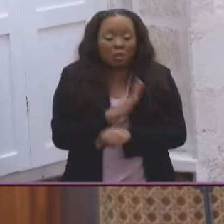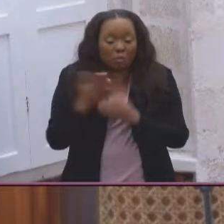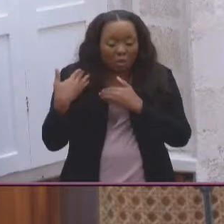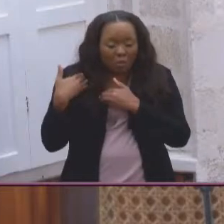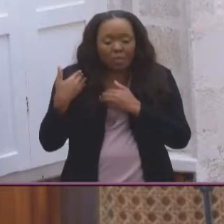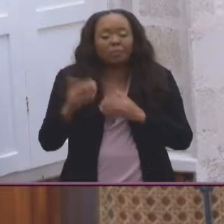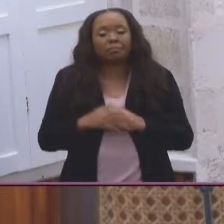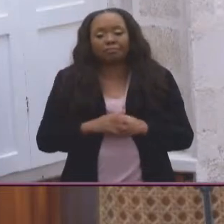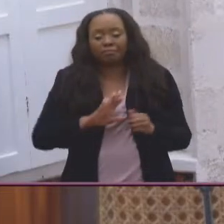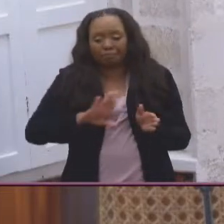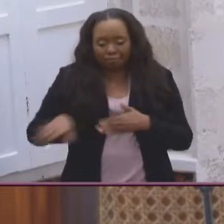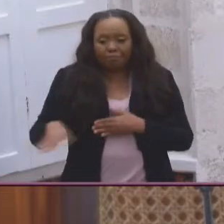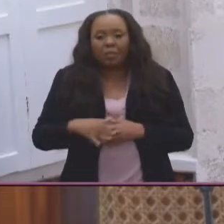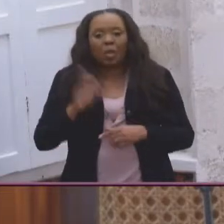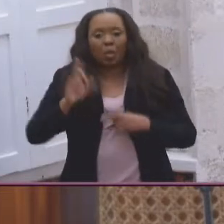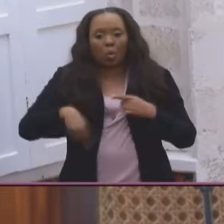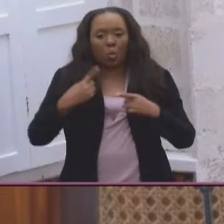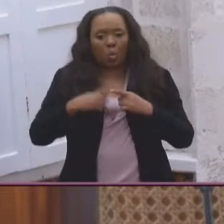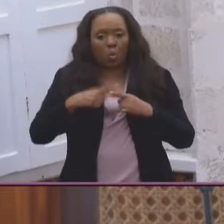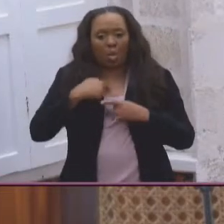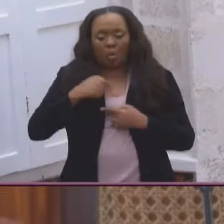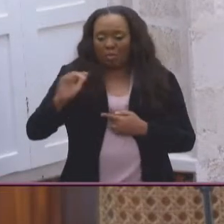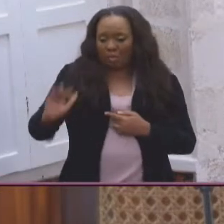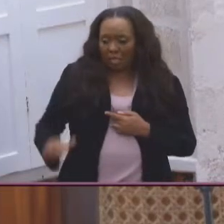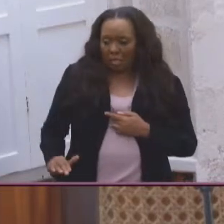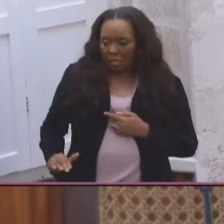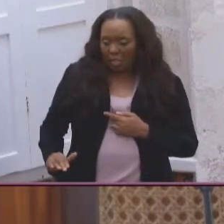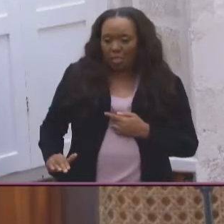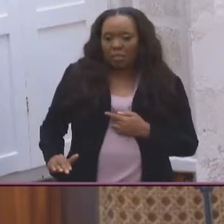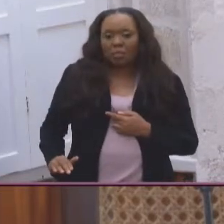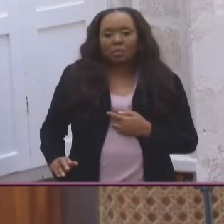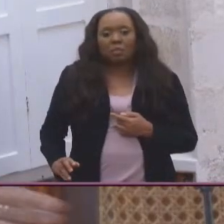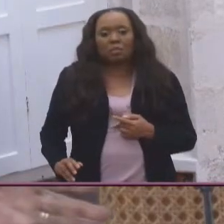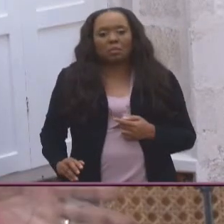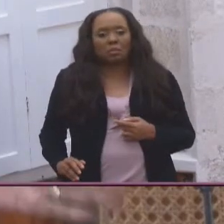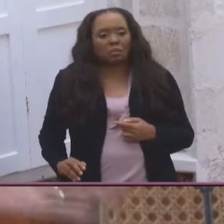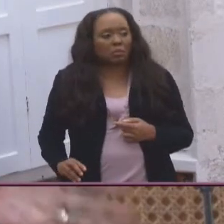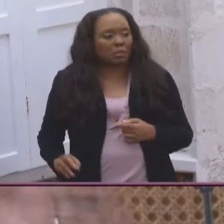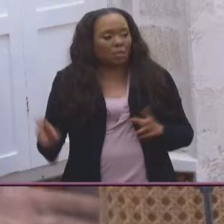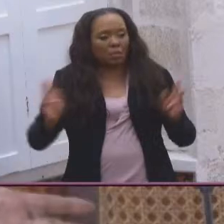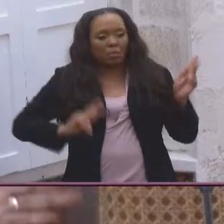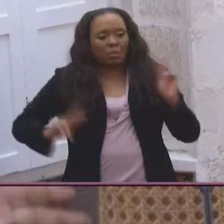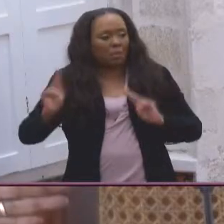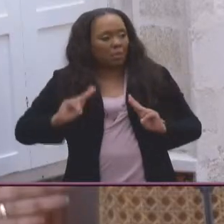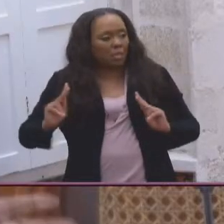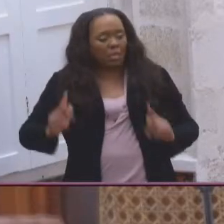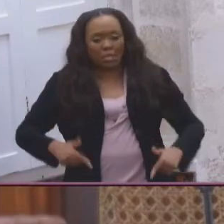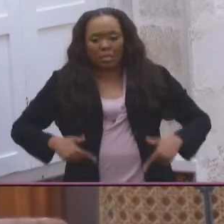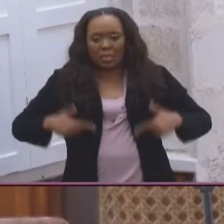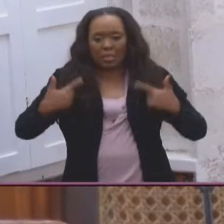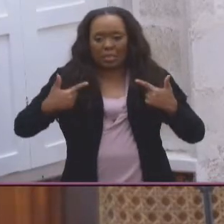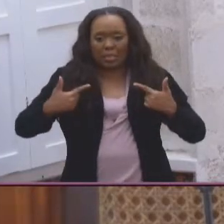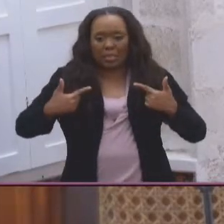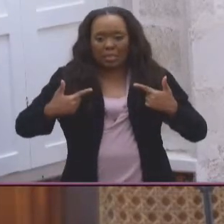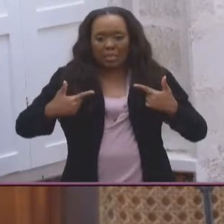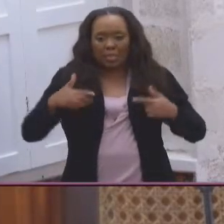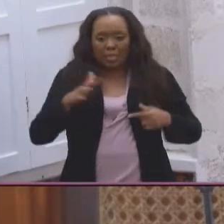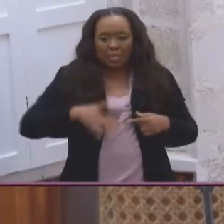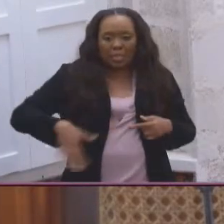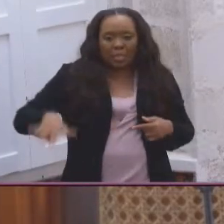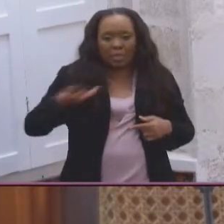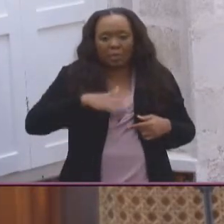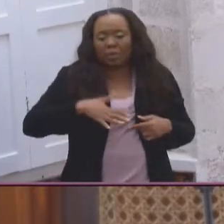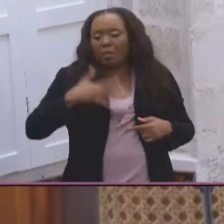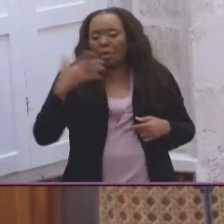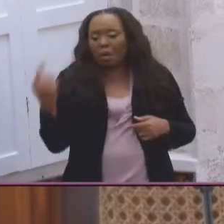average citizens came out and cleaned the space in front of their house. There was